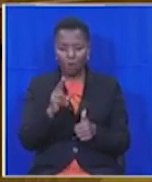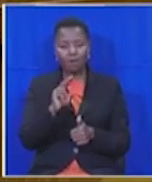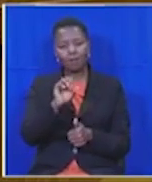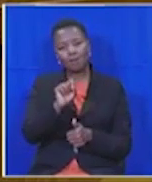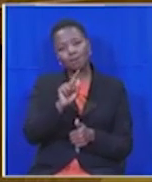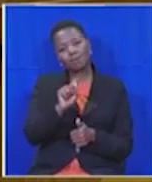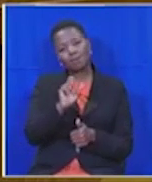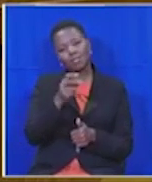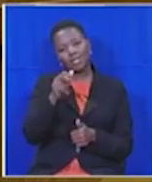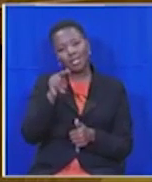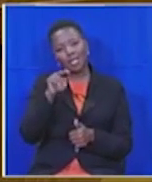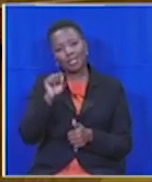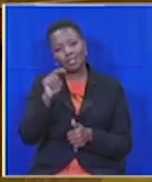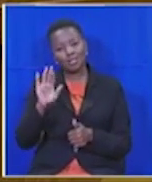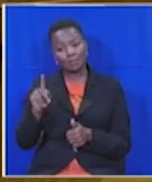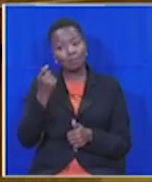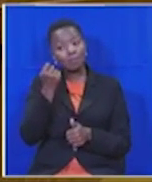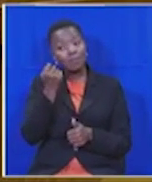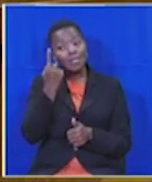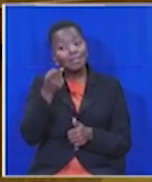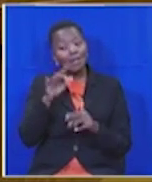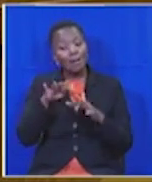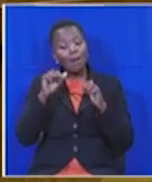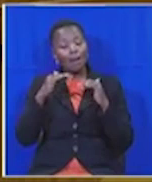to understand parliamentary democracy,